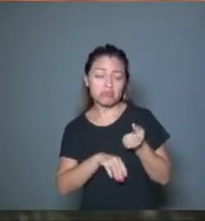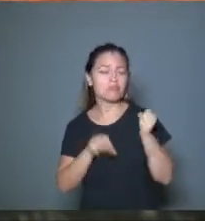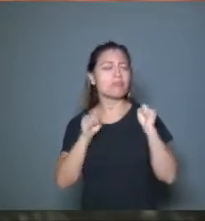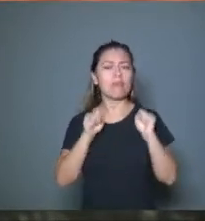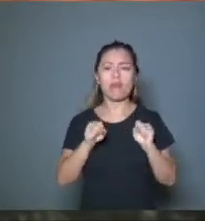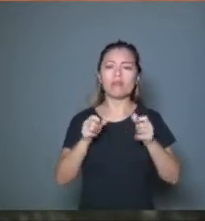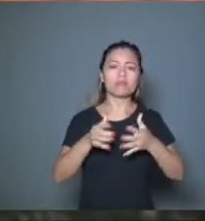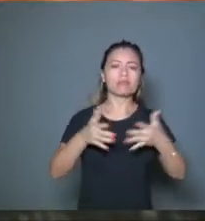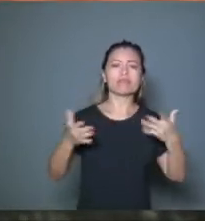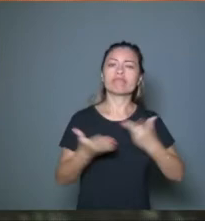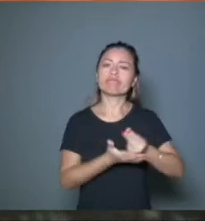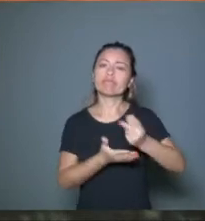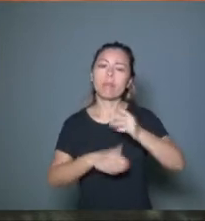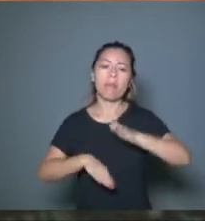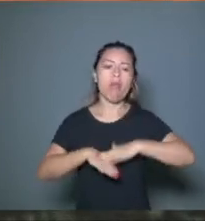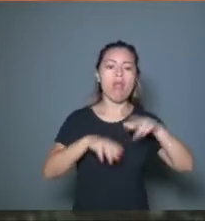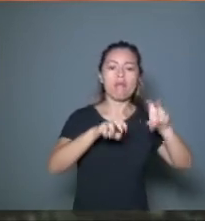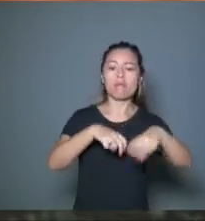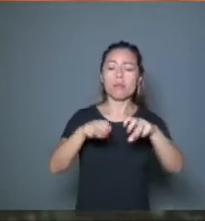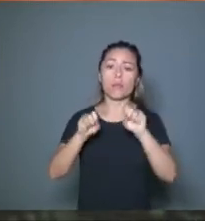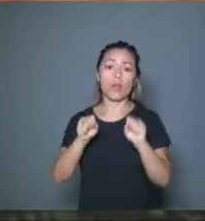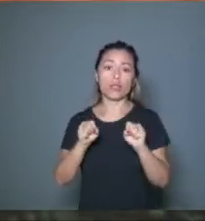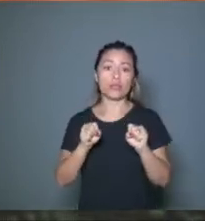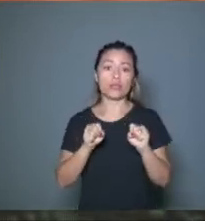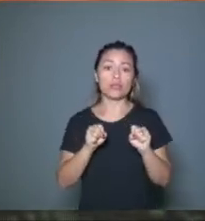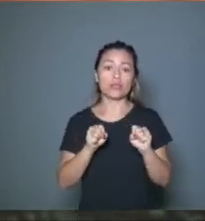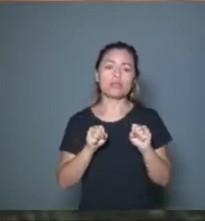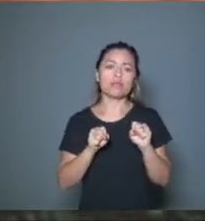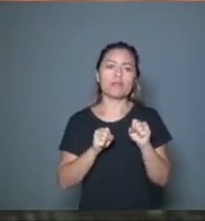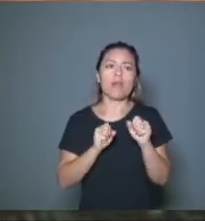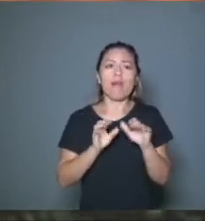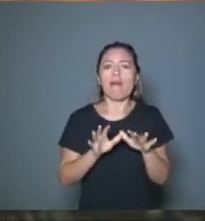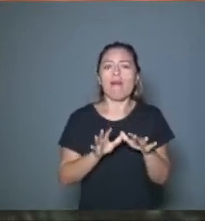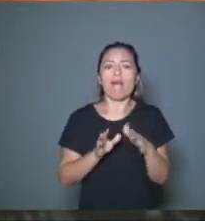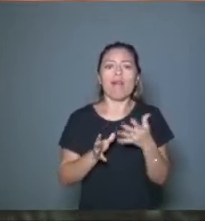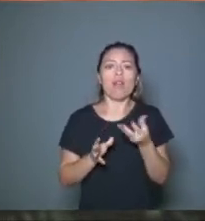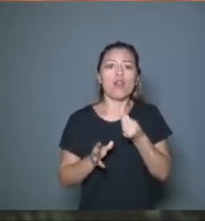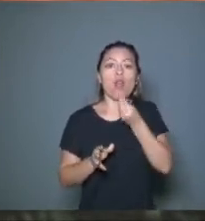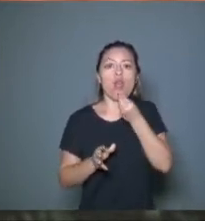or 30 farms. So, yes, we could grow.